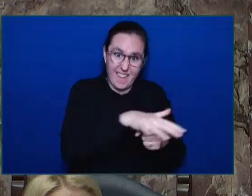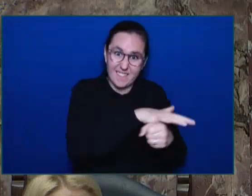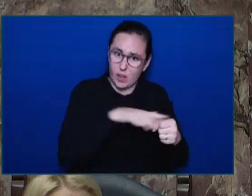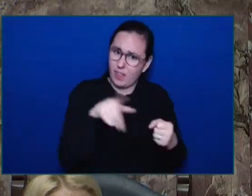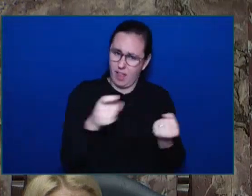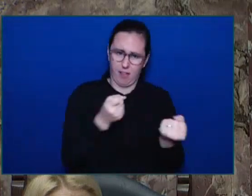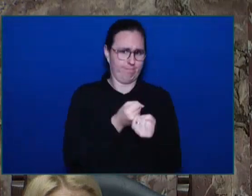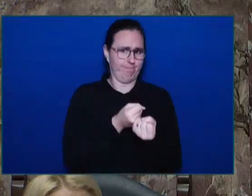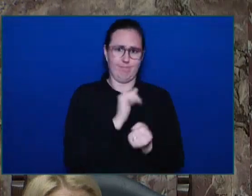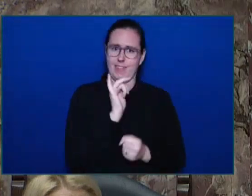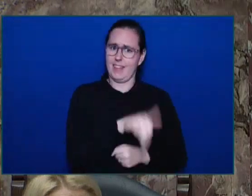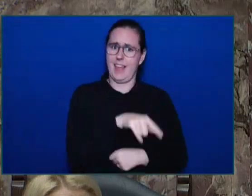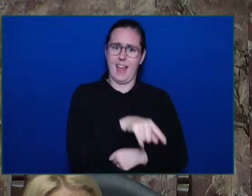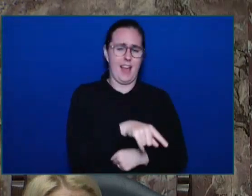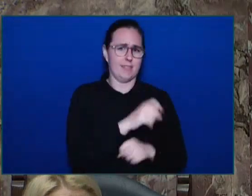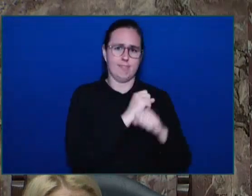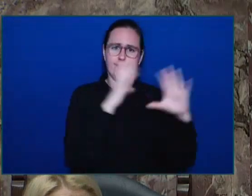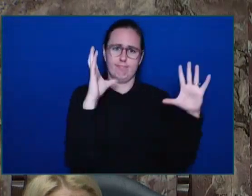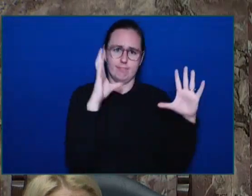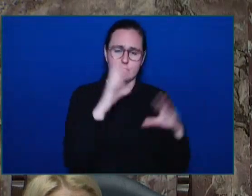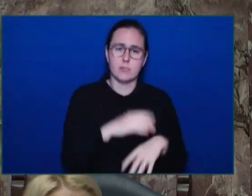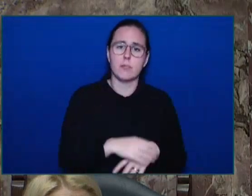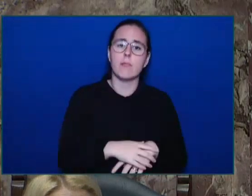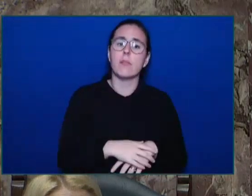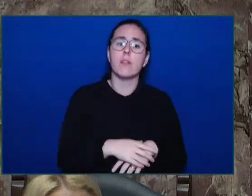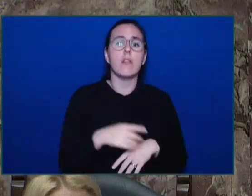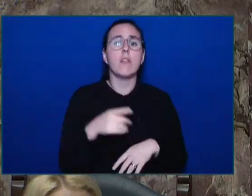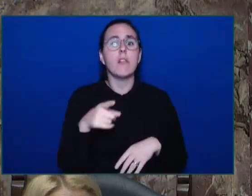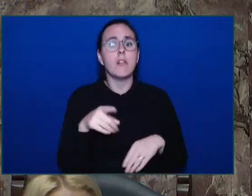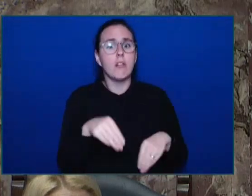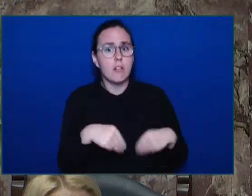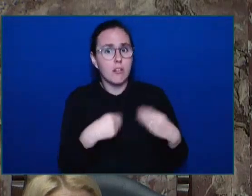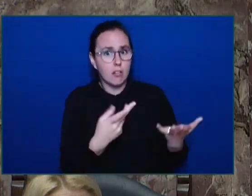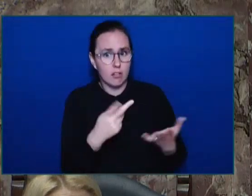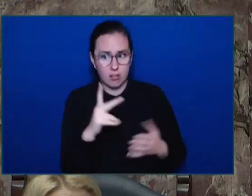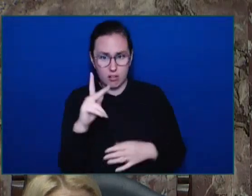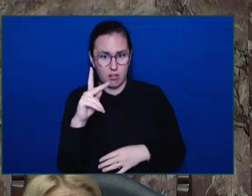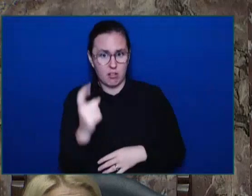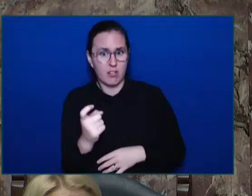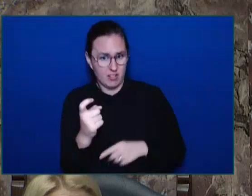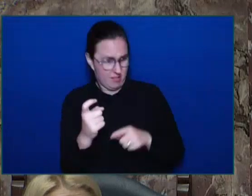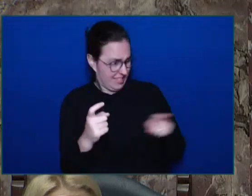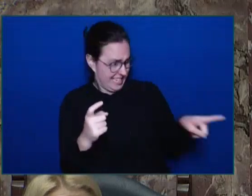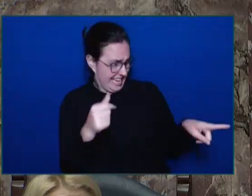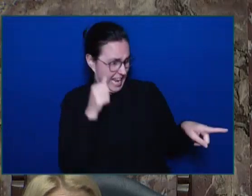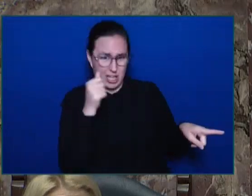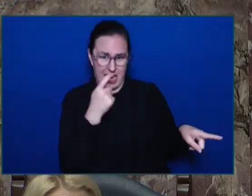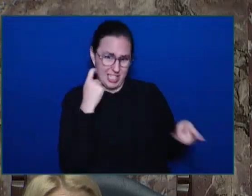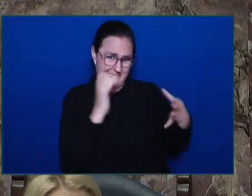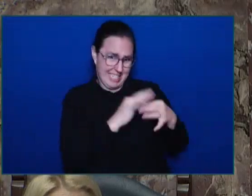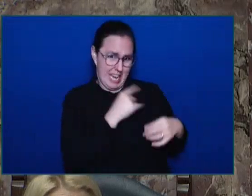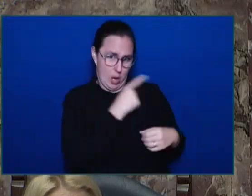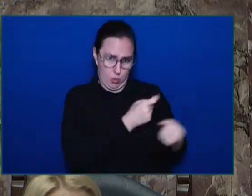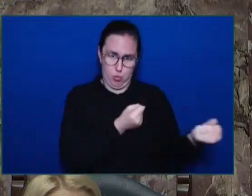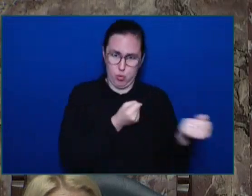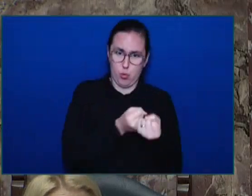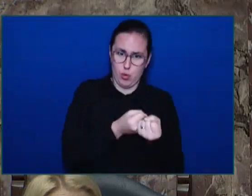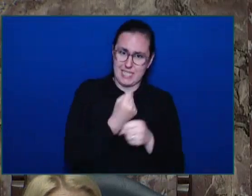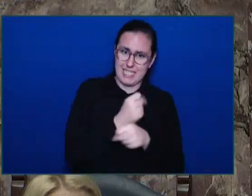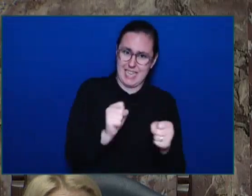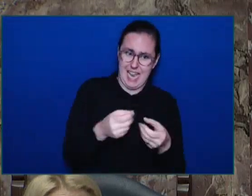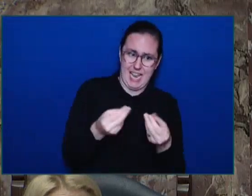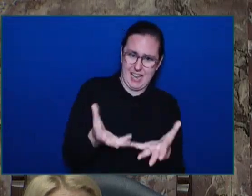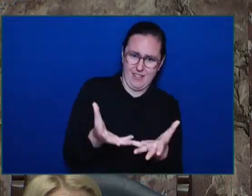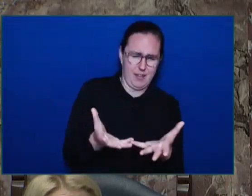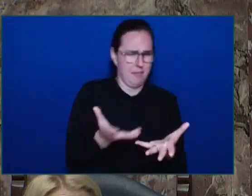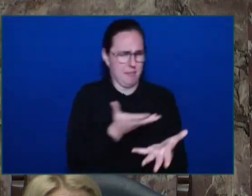was stated by the Leader of the Opposition. So again, we have a situation where there is an attempt to